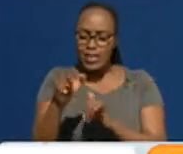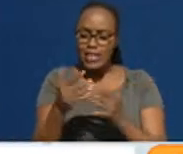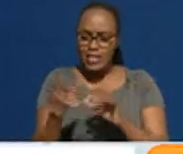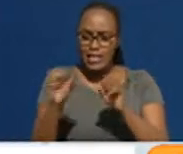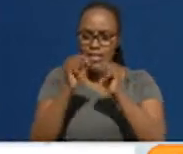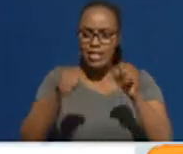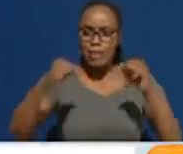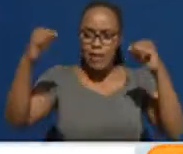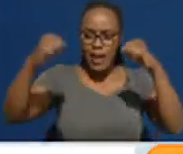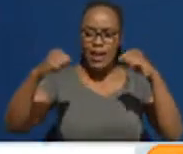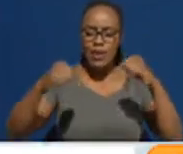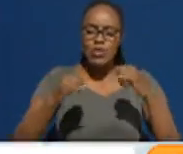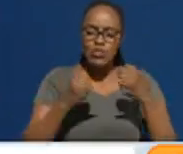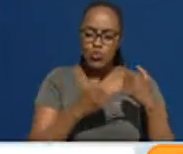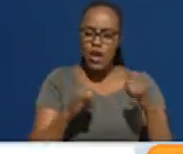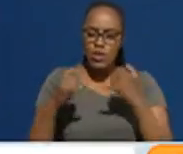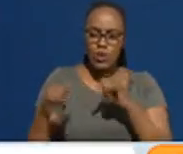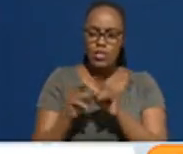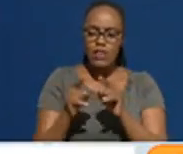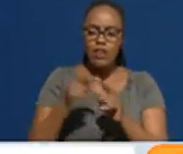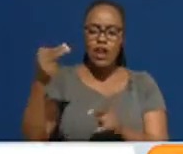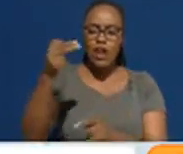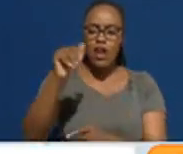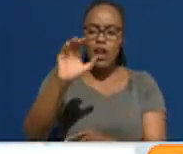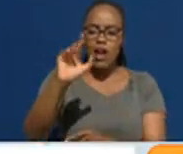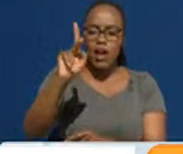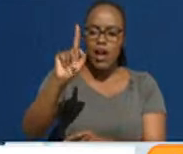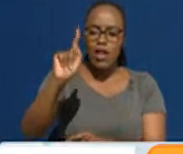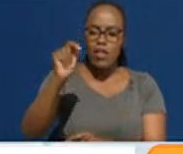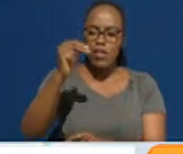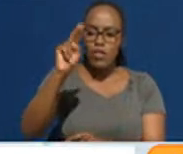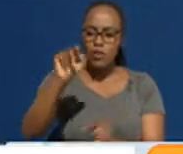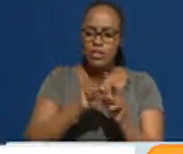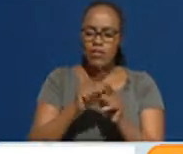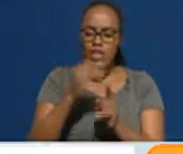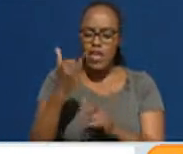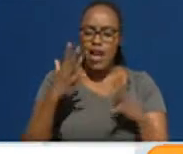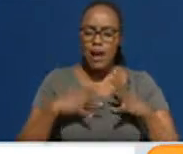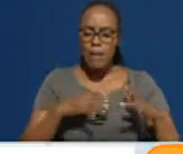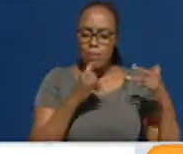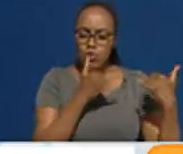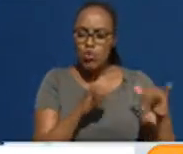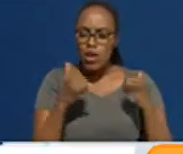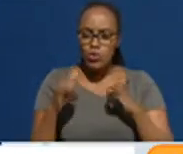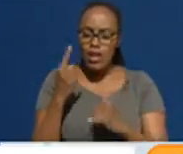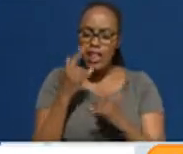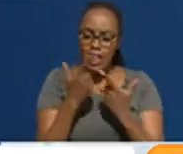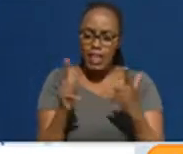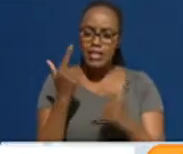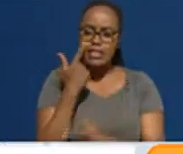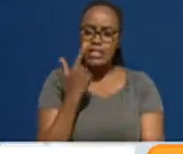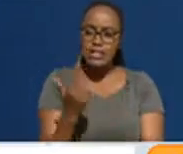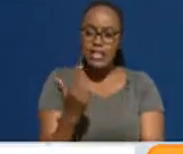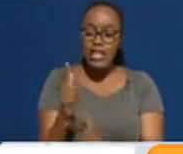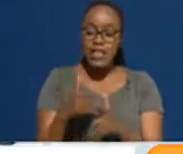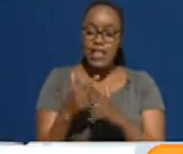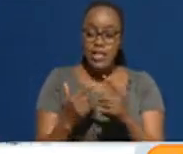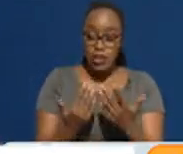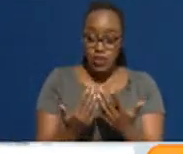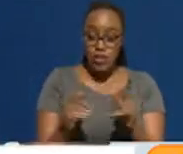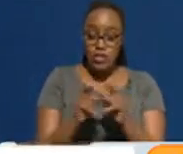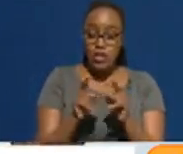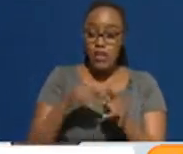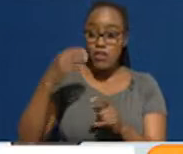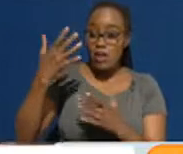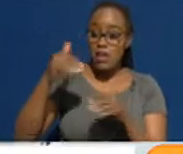agree with Mutula on that. We need to keep testing it. Do hackathons. You know, bring these young people. Say, try and penetrate this. You know, let us see. Yep. And then over time, an election